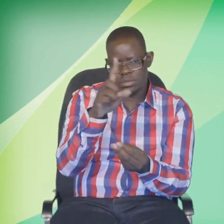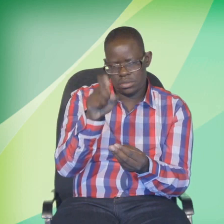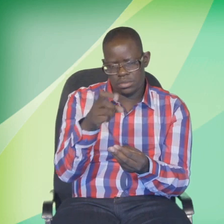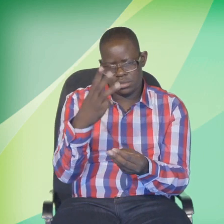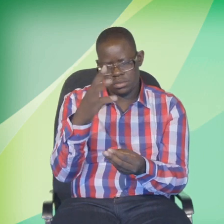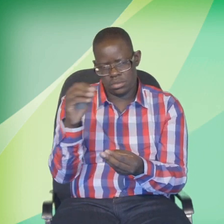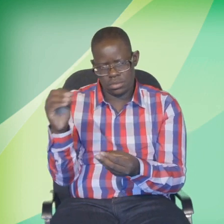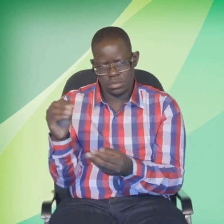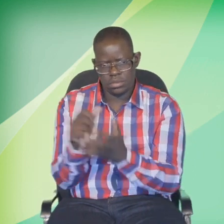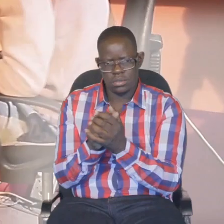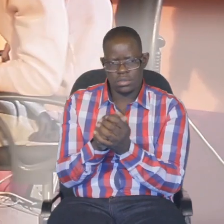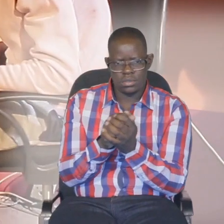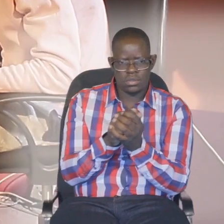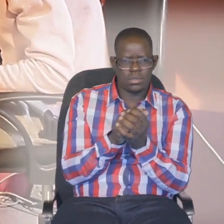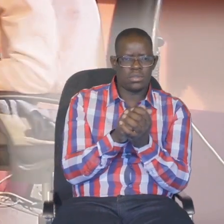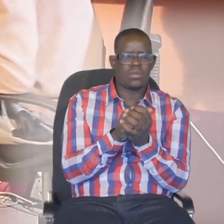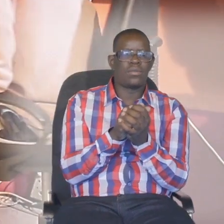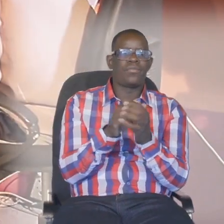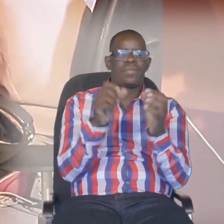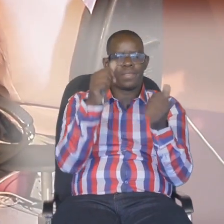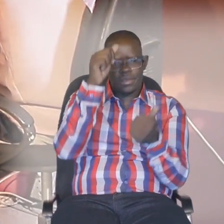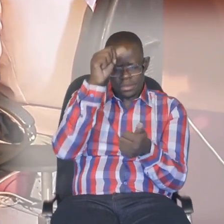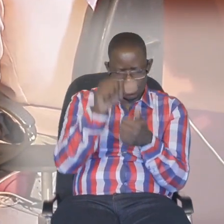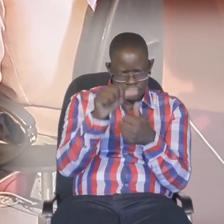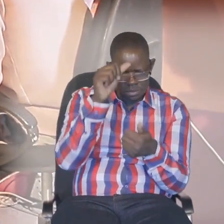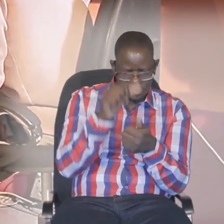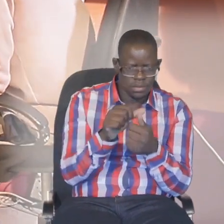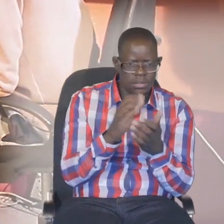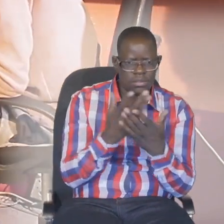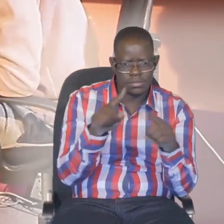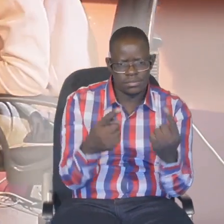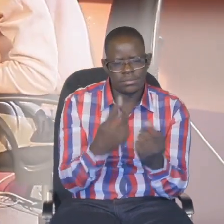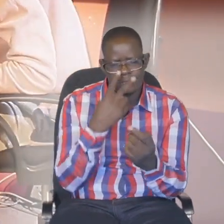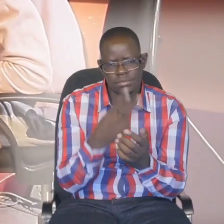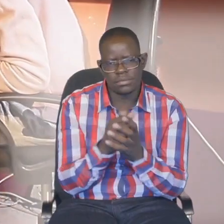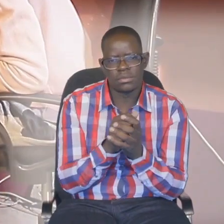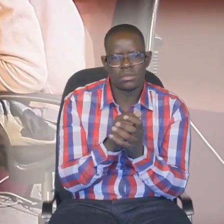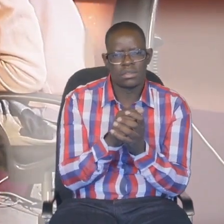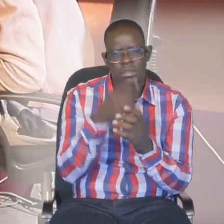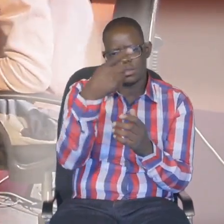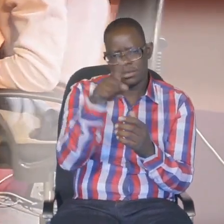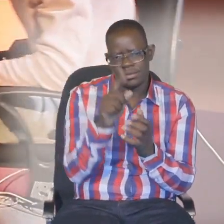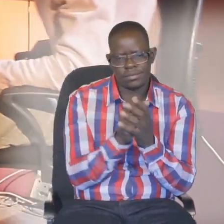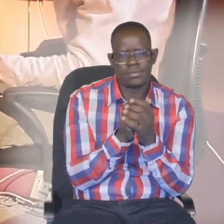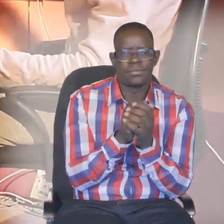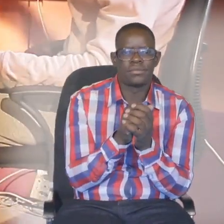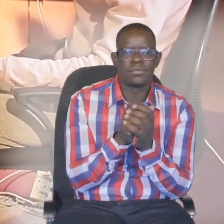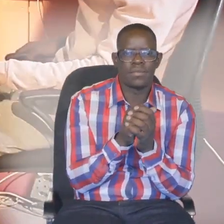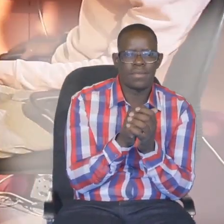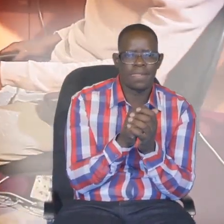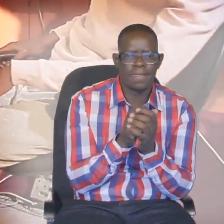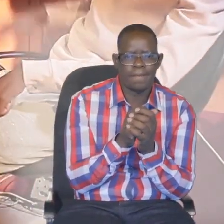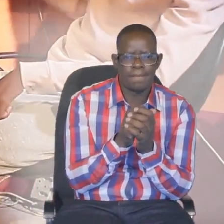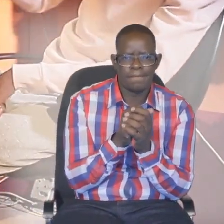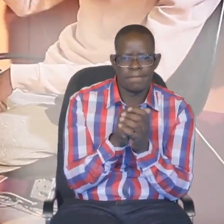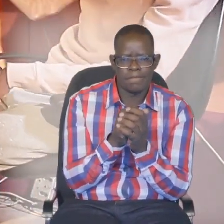3,300. Oh, I remember. It's something like this. Oh. That's correct answer. Hey. You're really getting good at